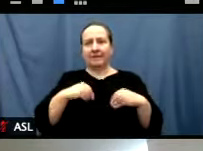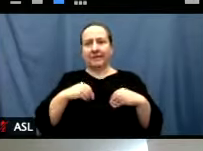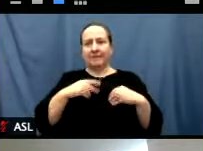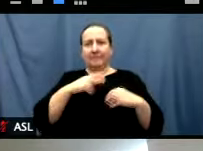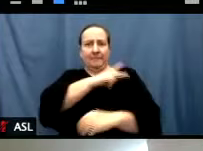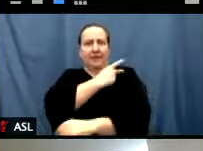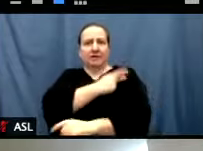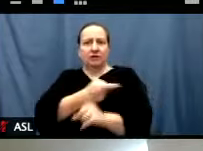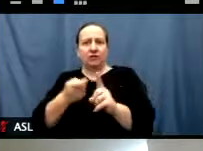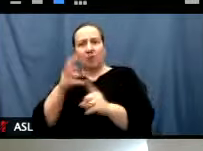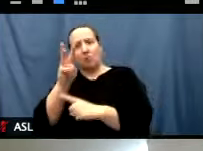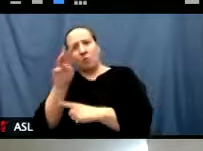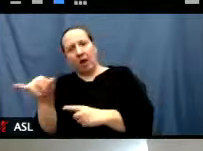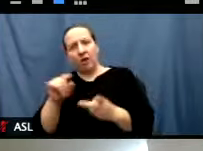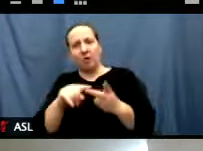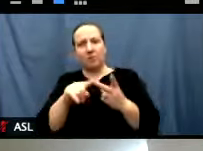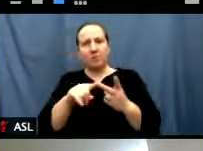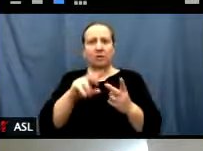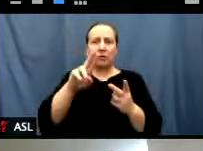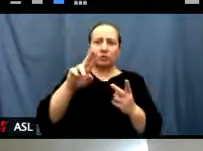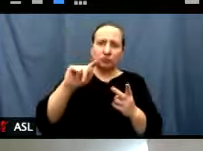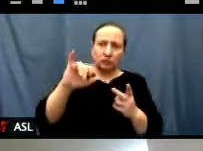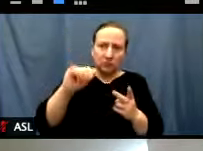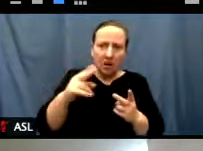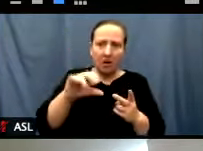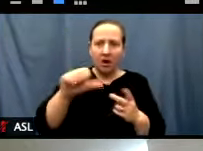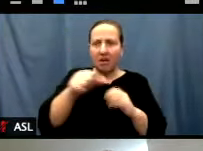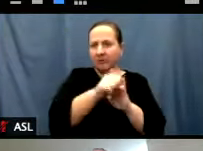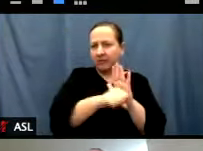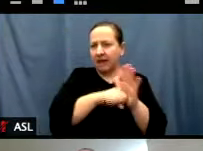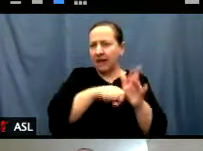or Utah or any other state?